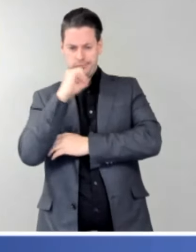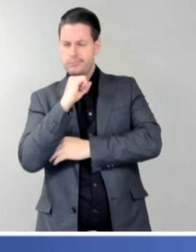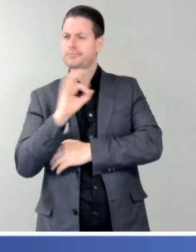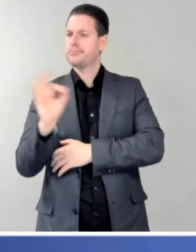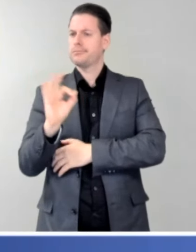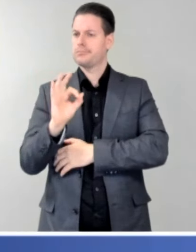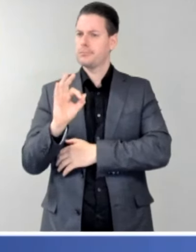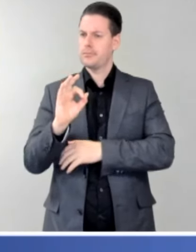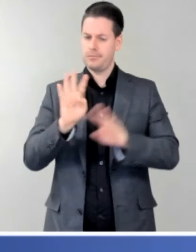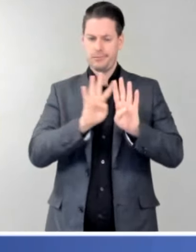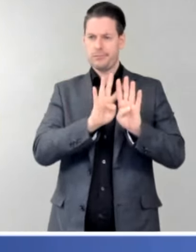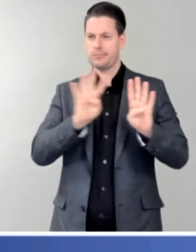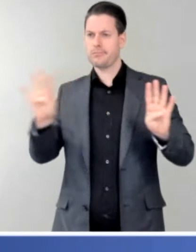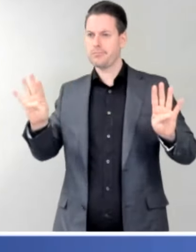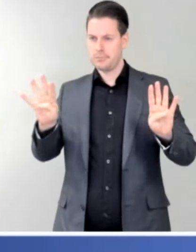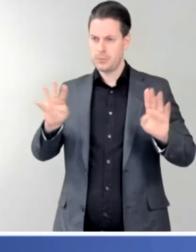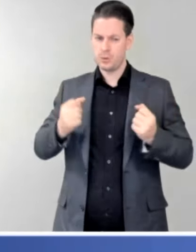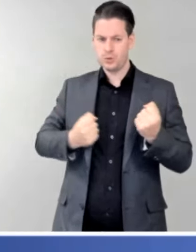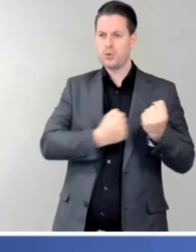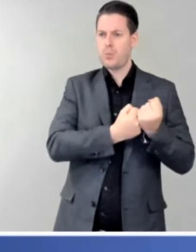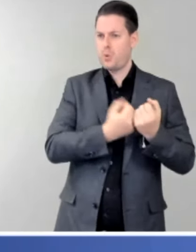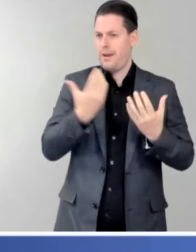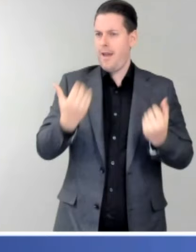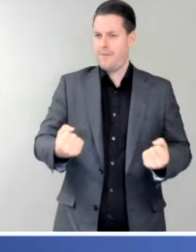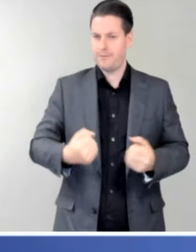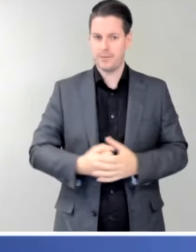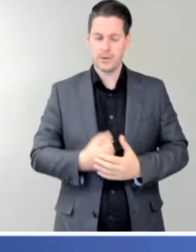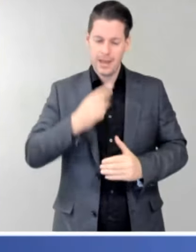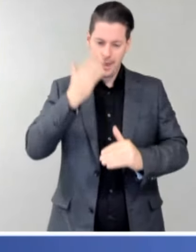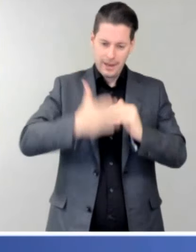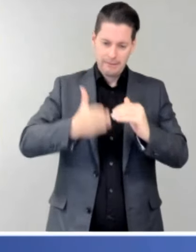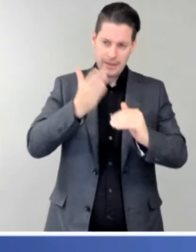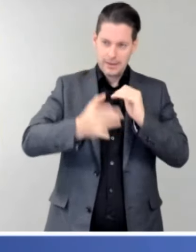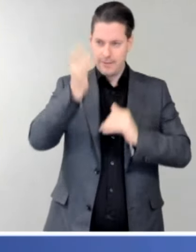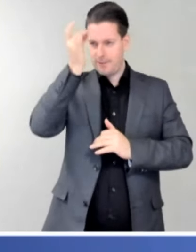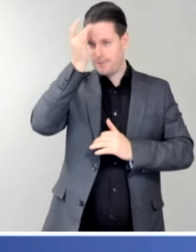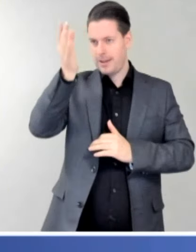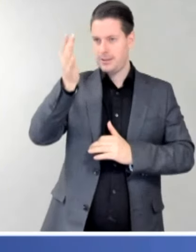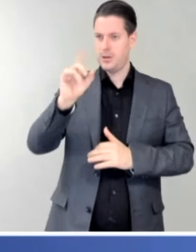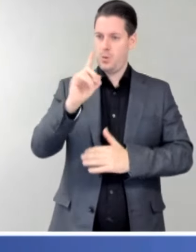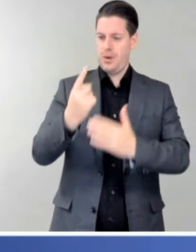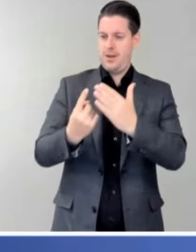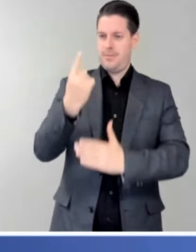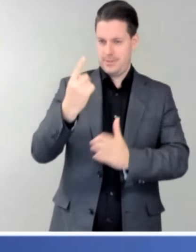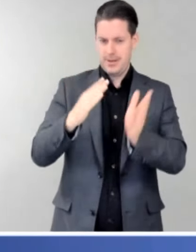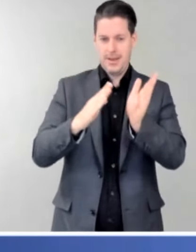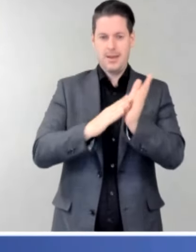We stand with you, and we will not forget those we lost on MH17.